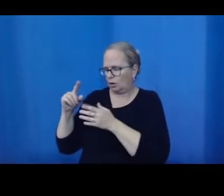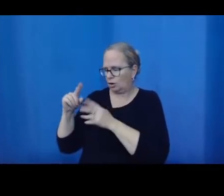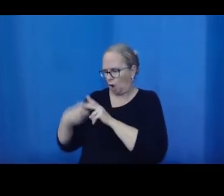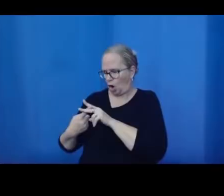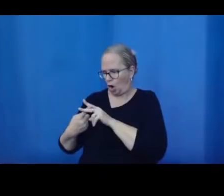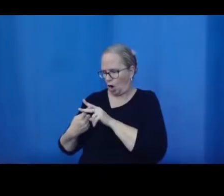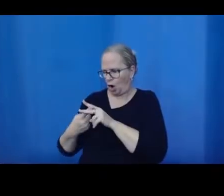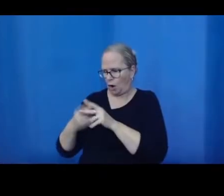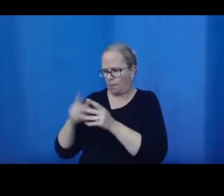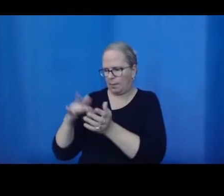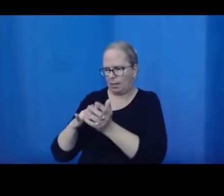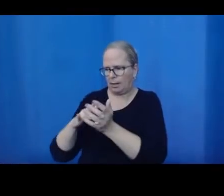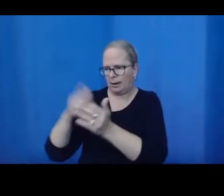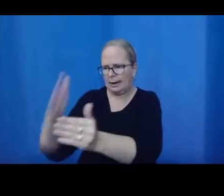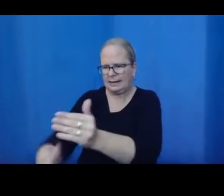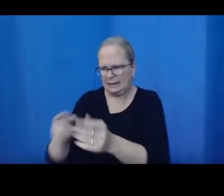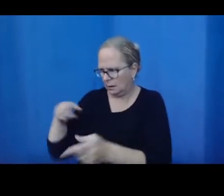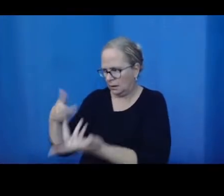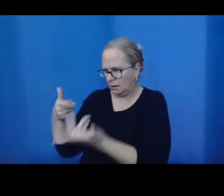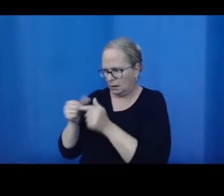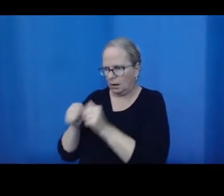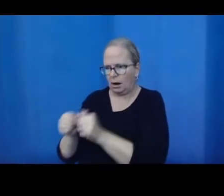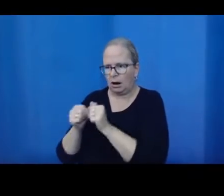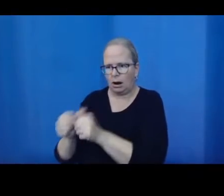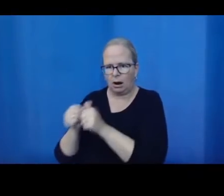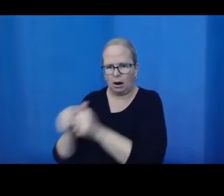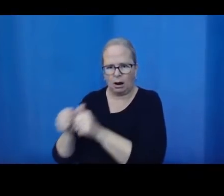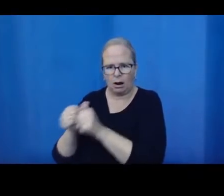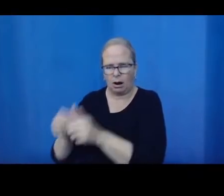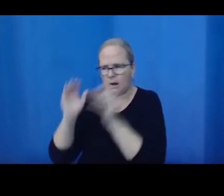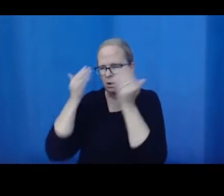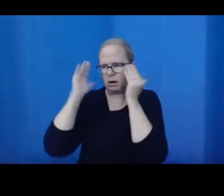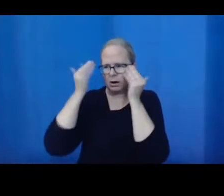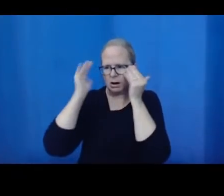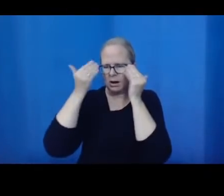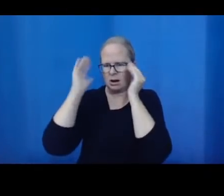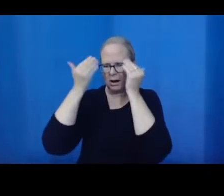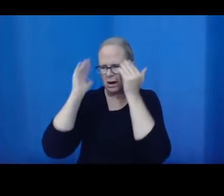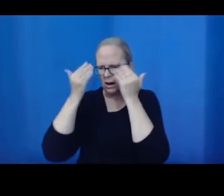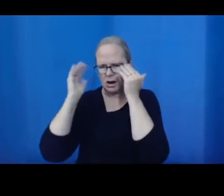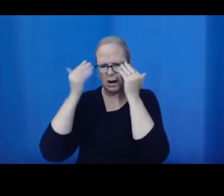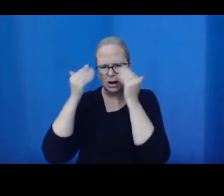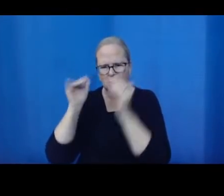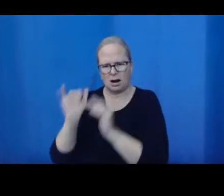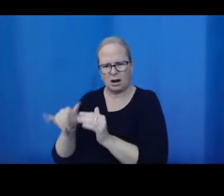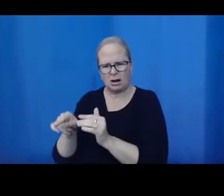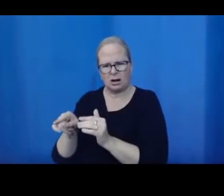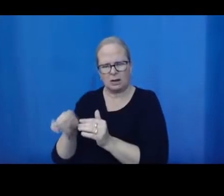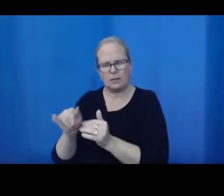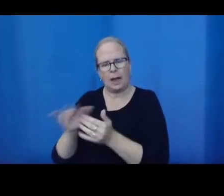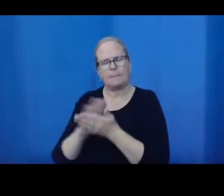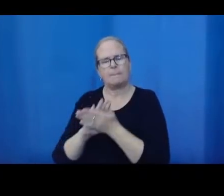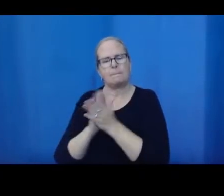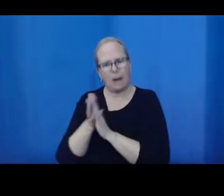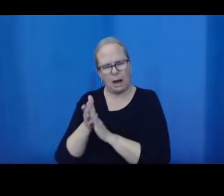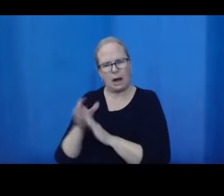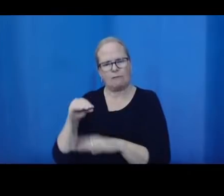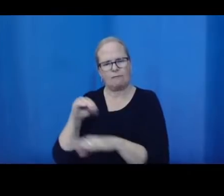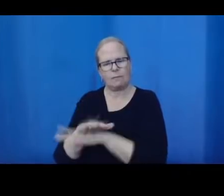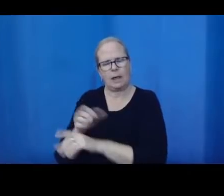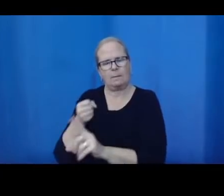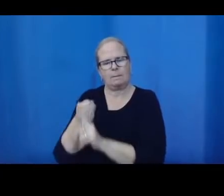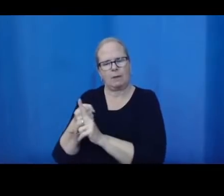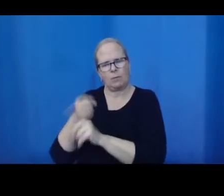long-term effects, even once COVID is done, what that's going to look like. One of the biggest things that you're going to see, I think we get so out of touch